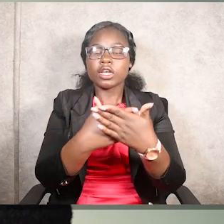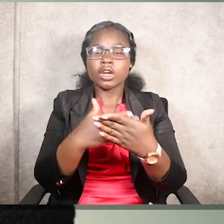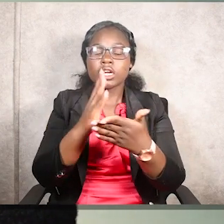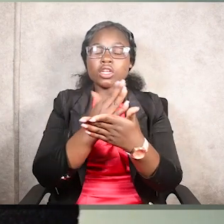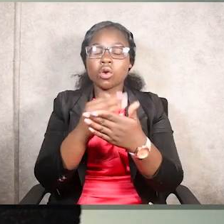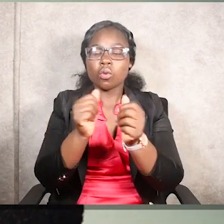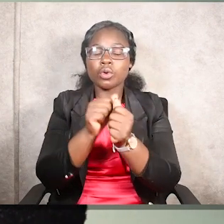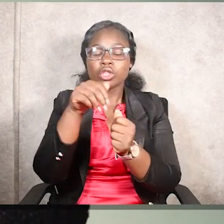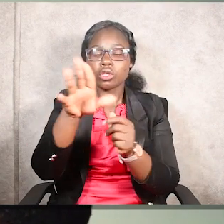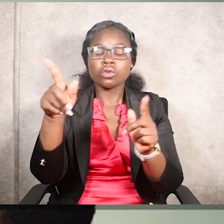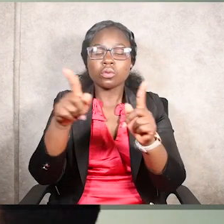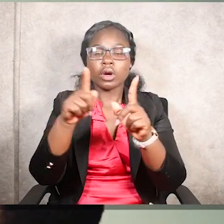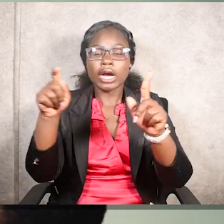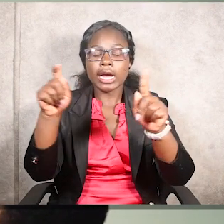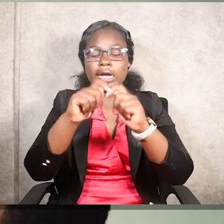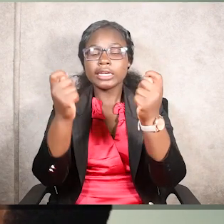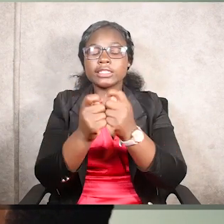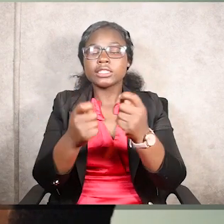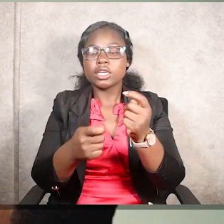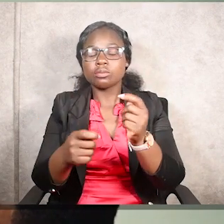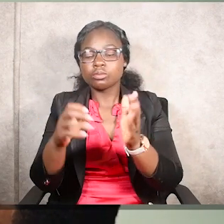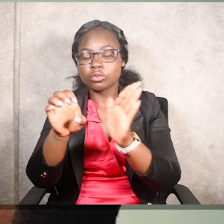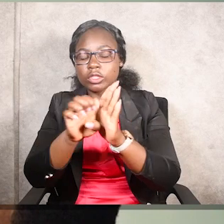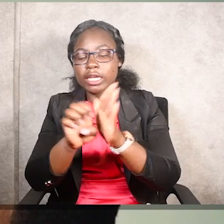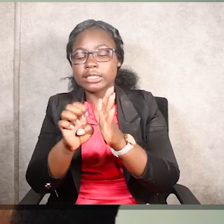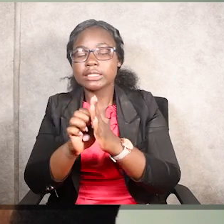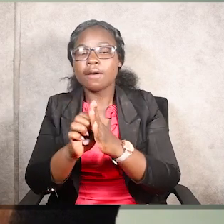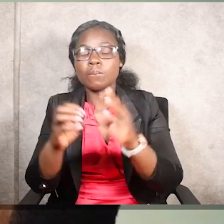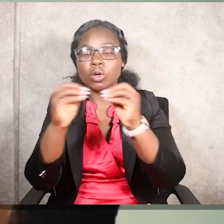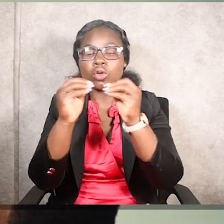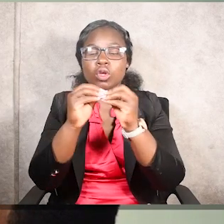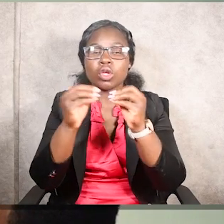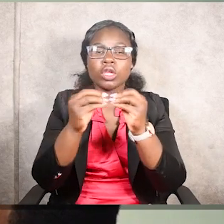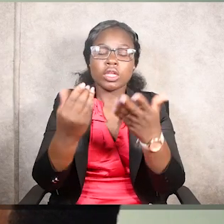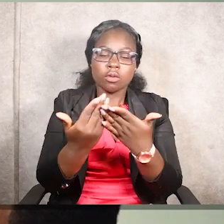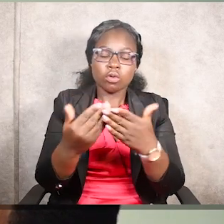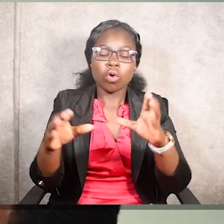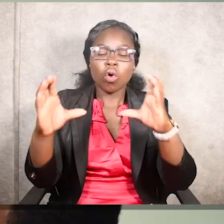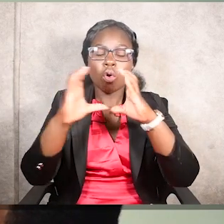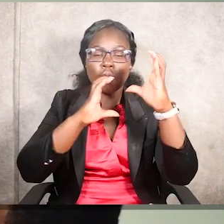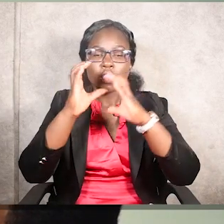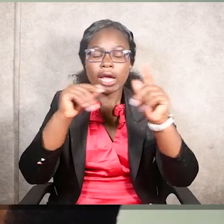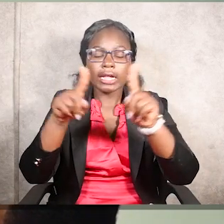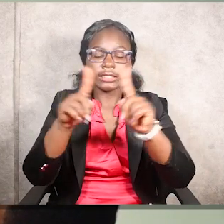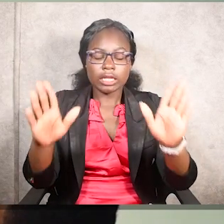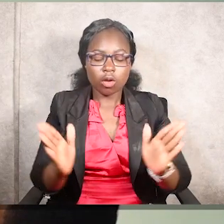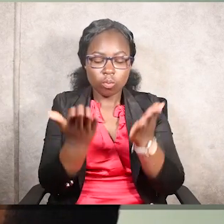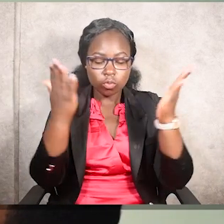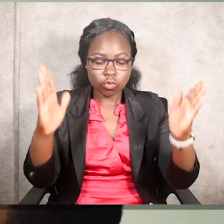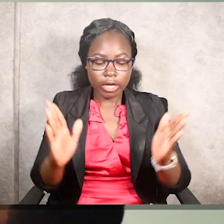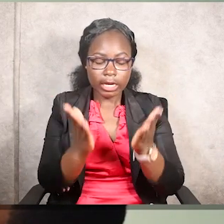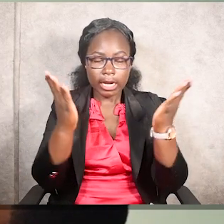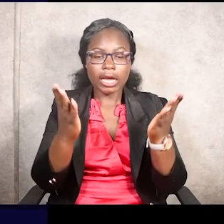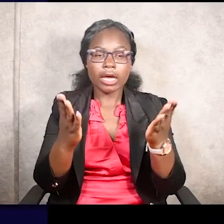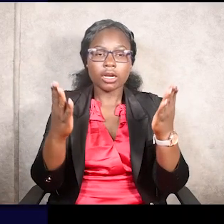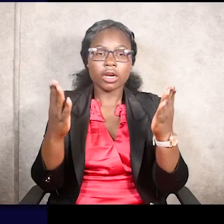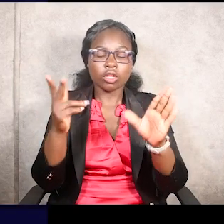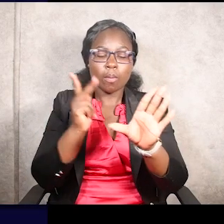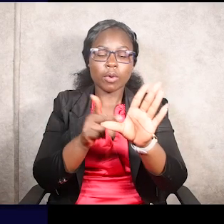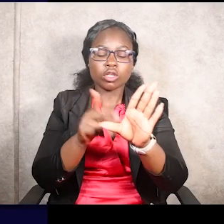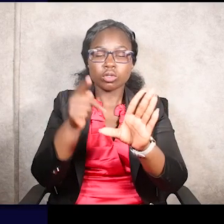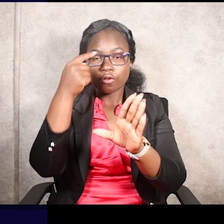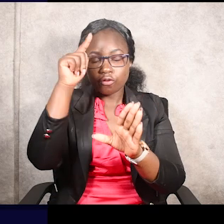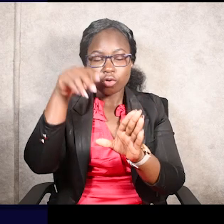your team, such as meetings, in order to receive feedback as well as communicate and also encourage participation for your